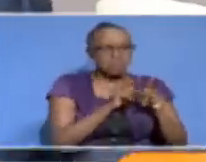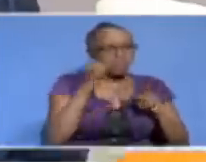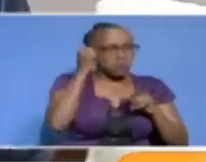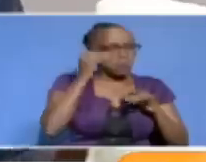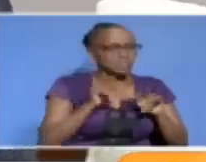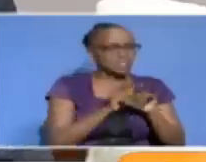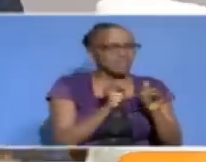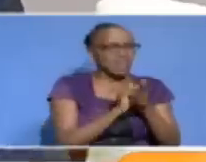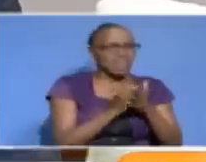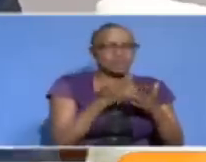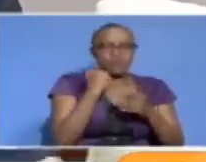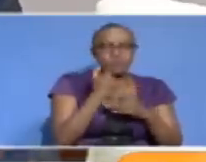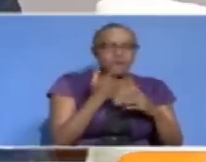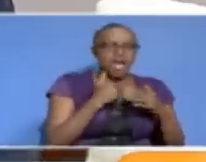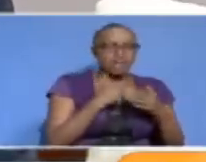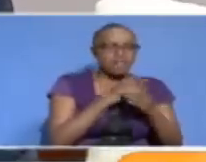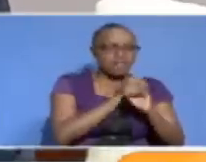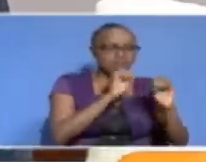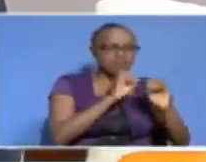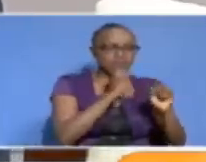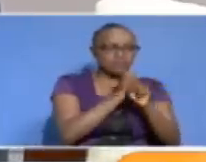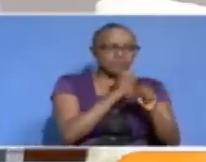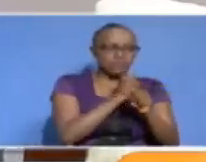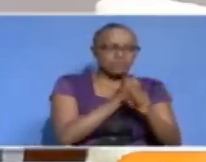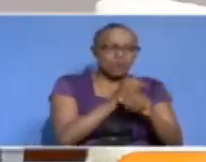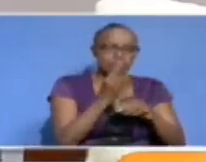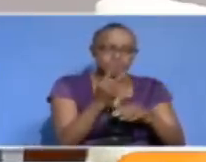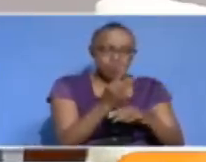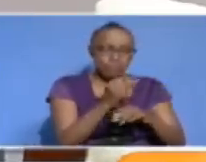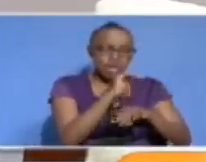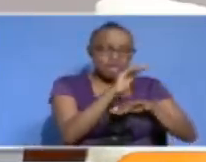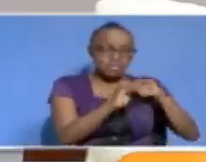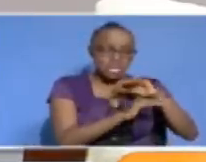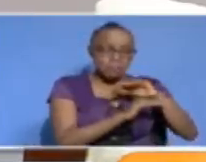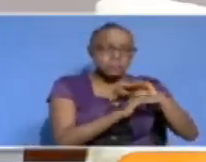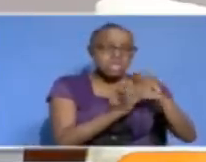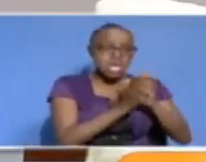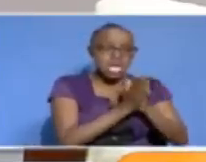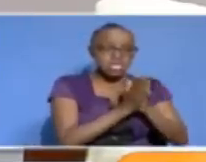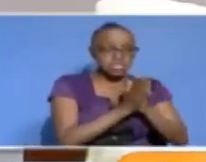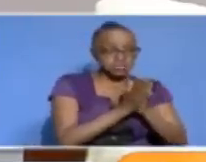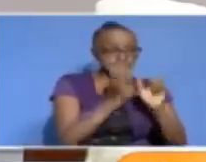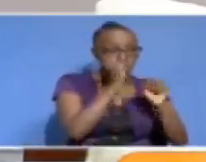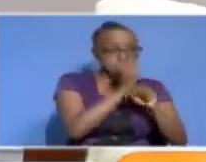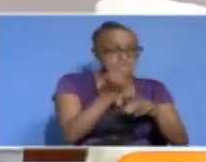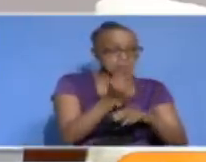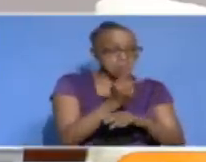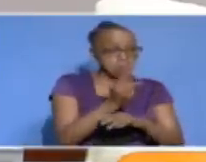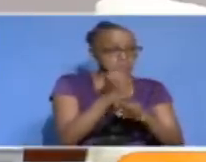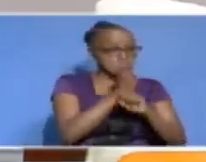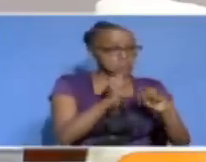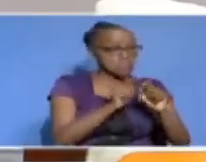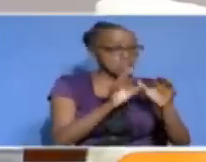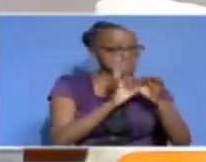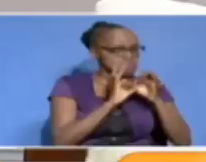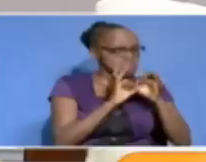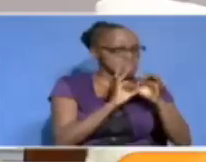politicians, busybodies. President and deputy Unimandugu, they are very tight like this. Yeah, very tight like